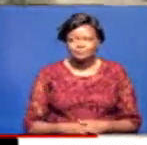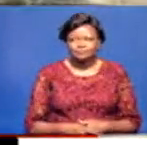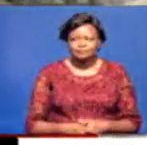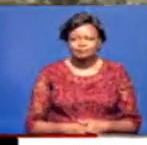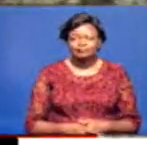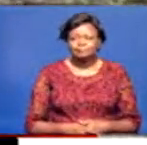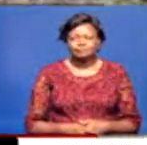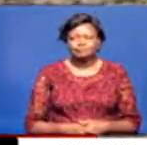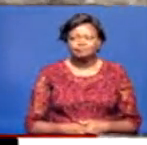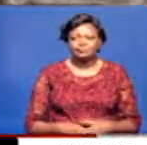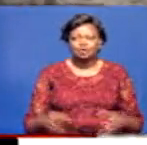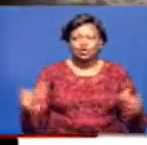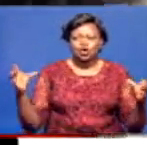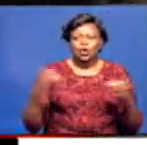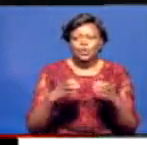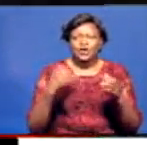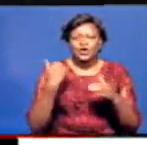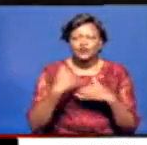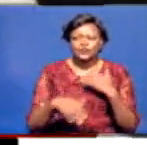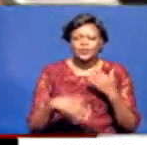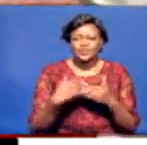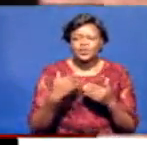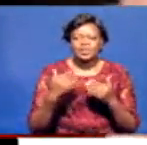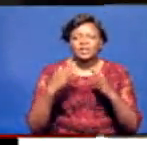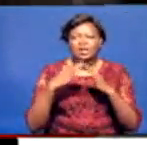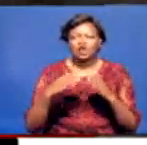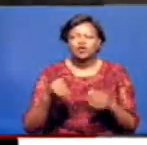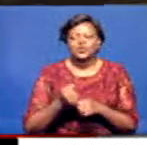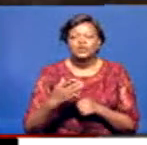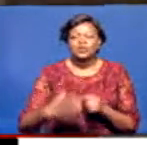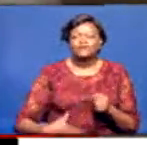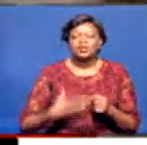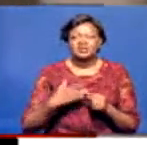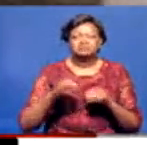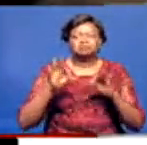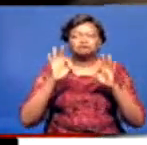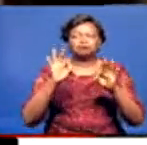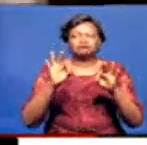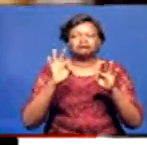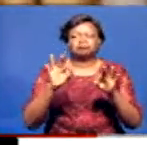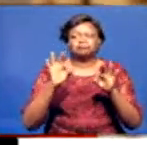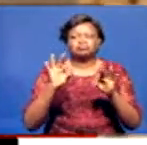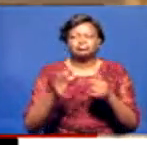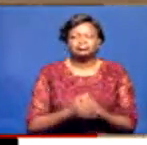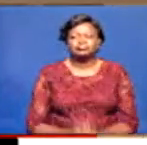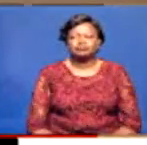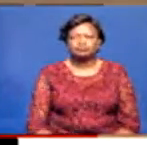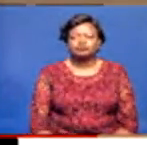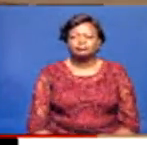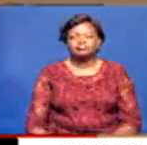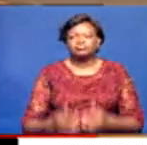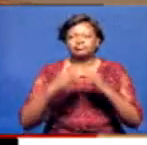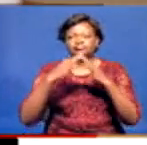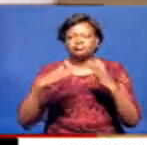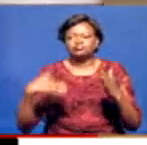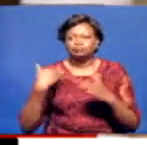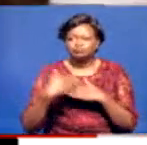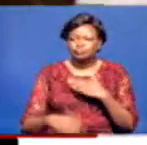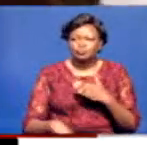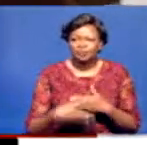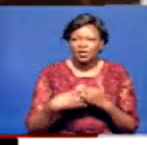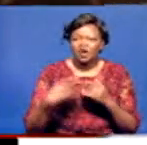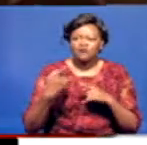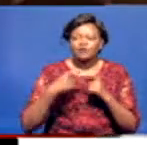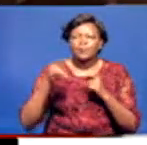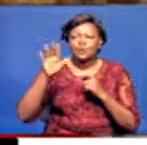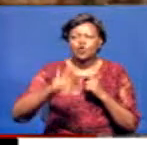put up stay-in facilities to make your visit worth your time. The structures are constructed from local